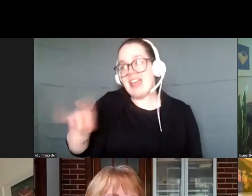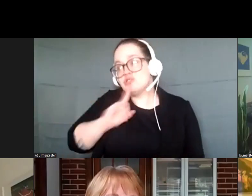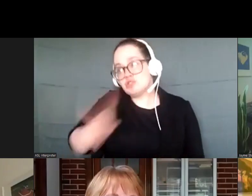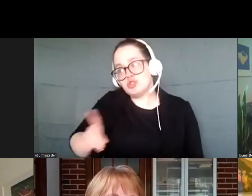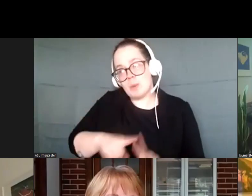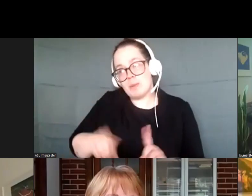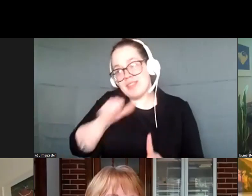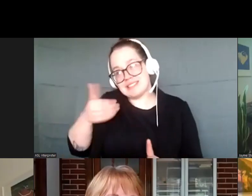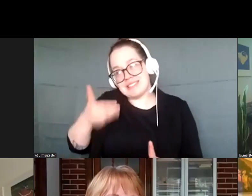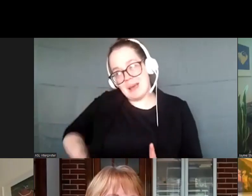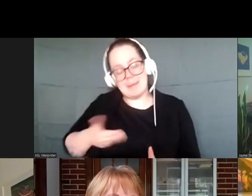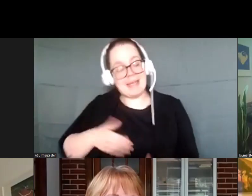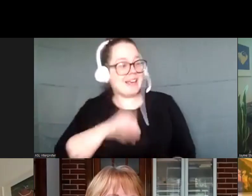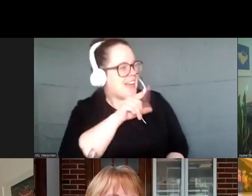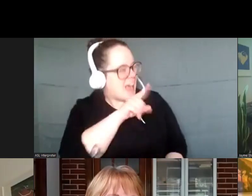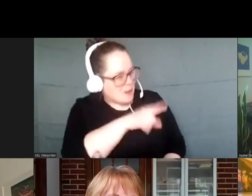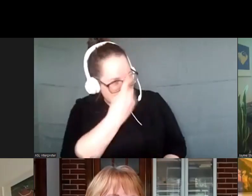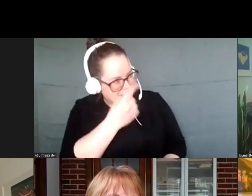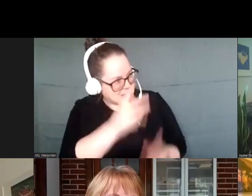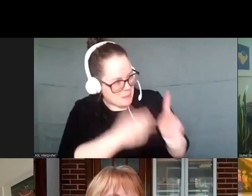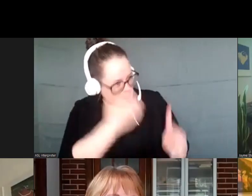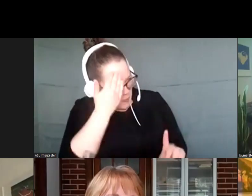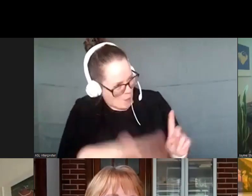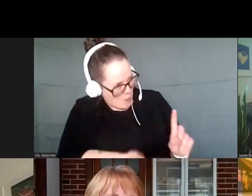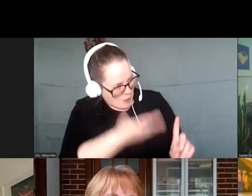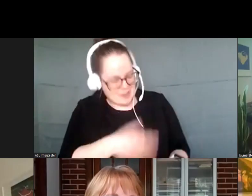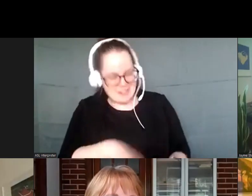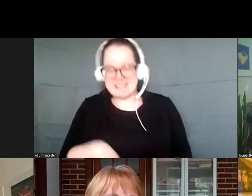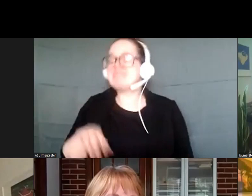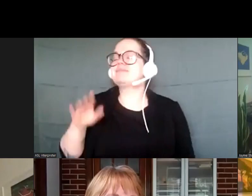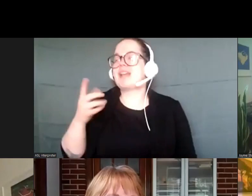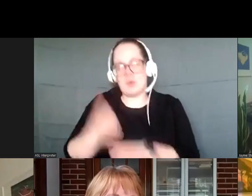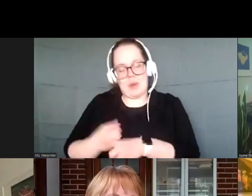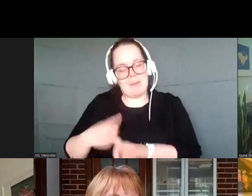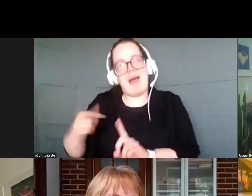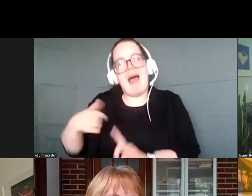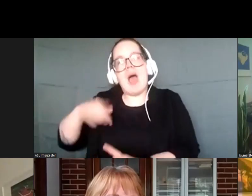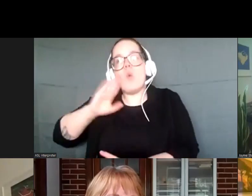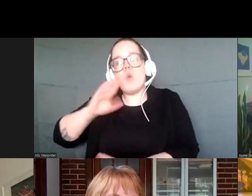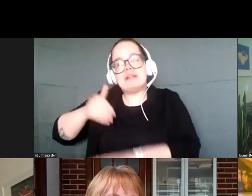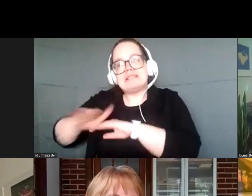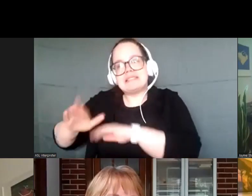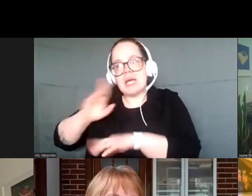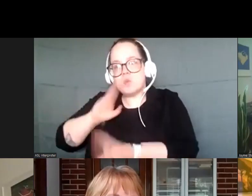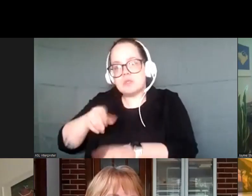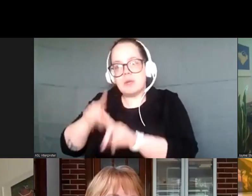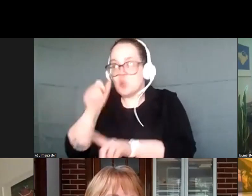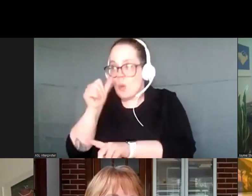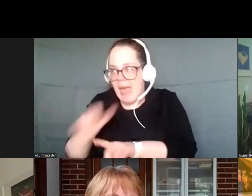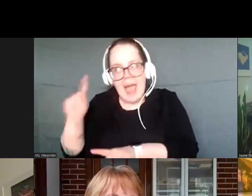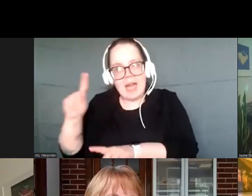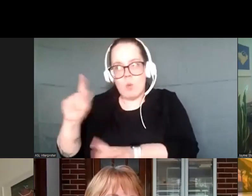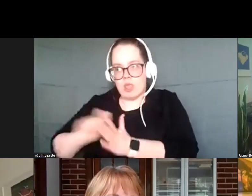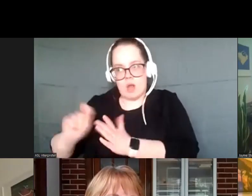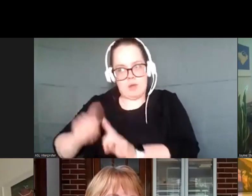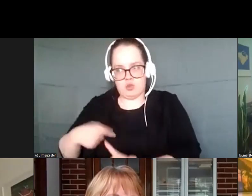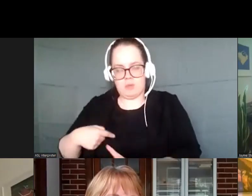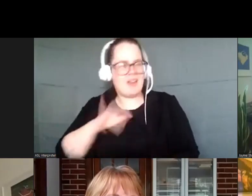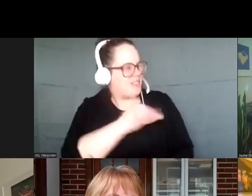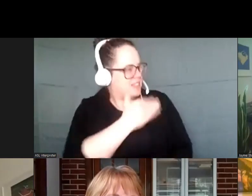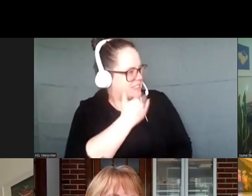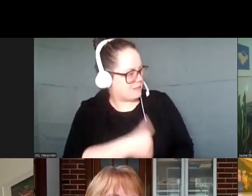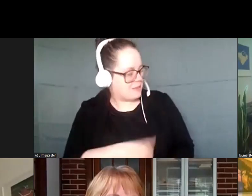Because people know you. No, but I'm saying I will send a response to anybody who writes to me. That's and sweet. most of the time,